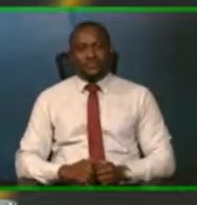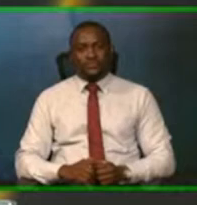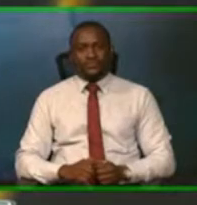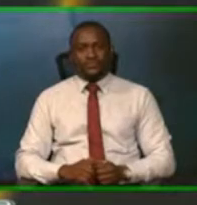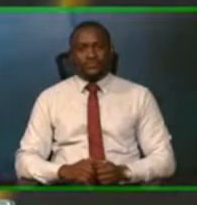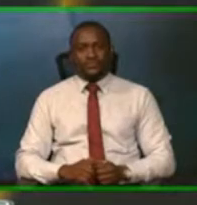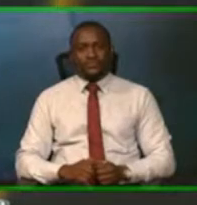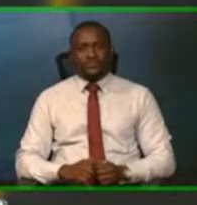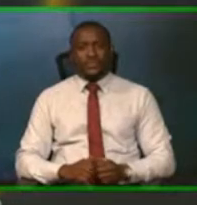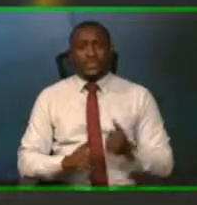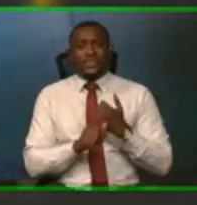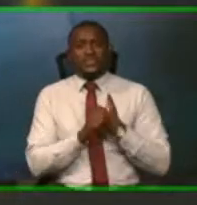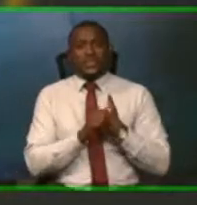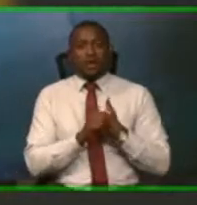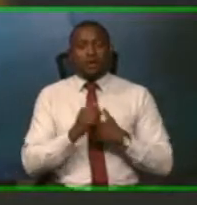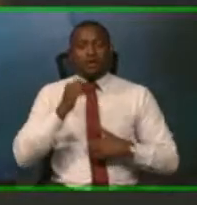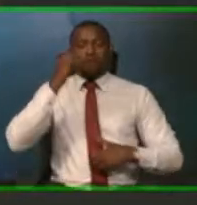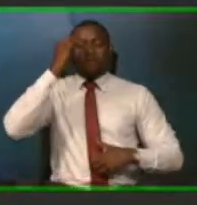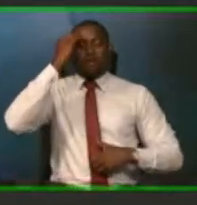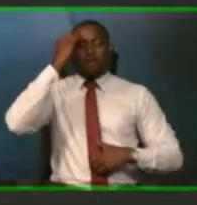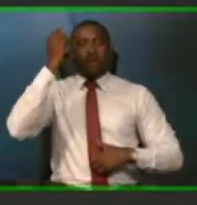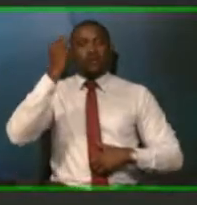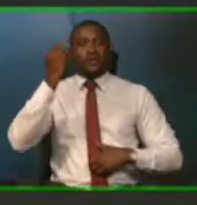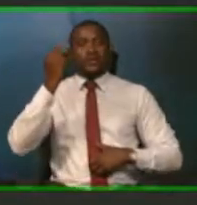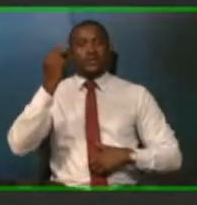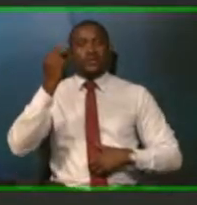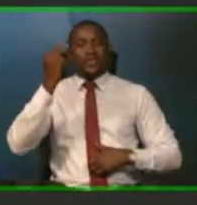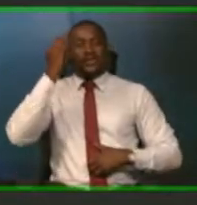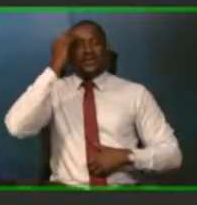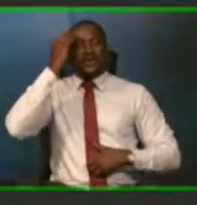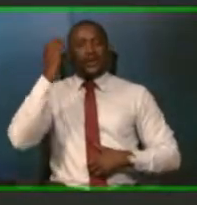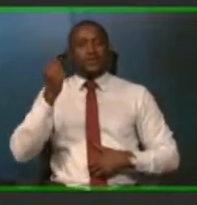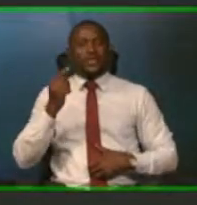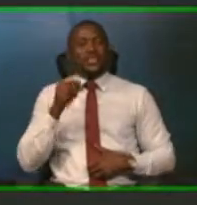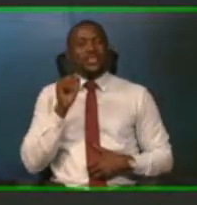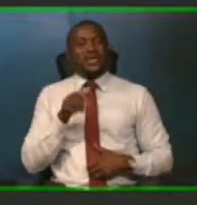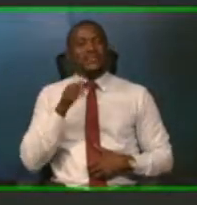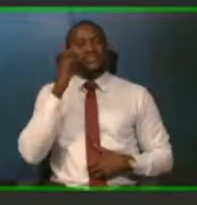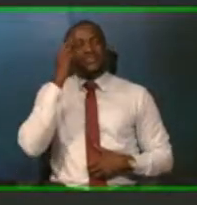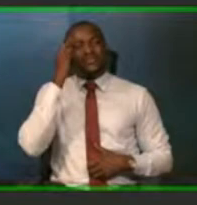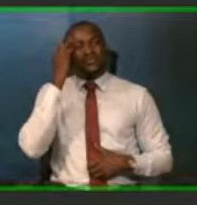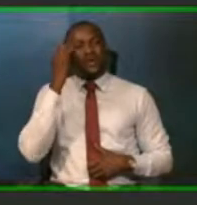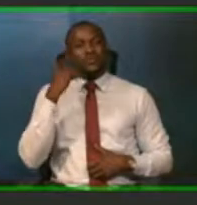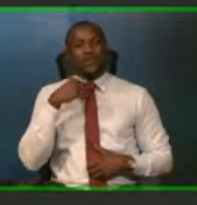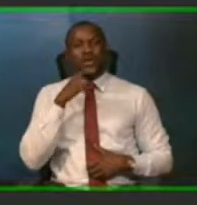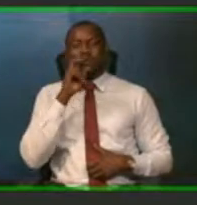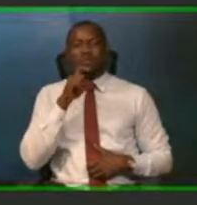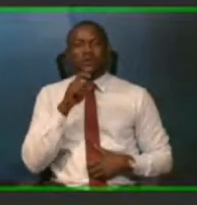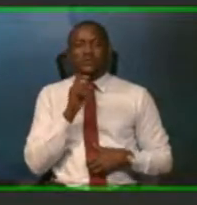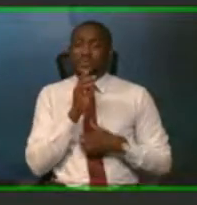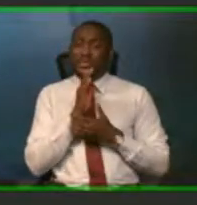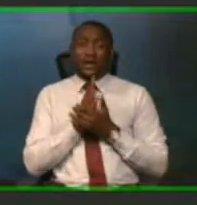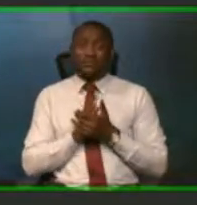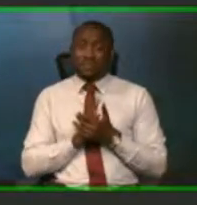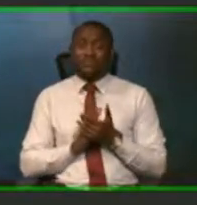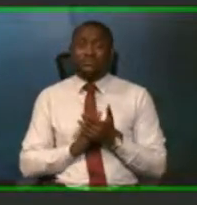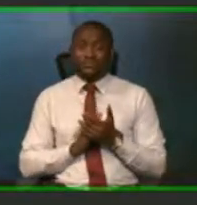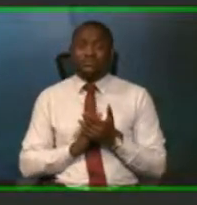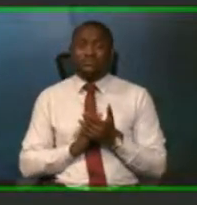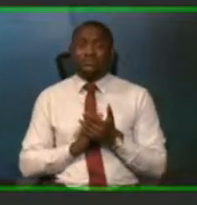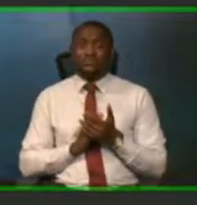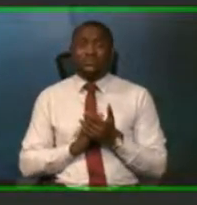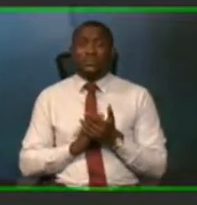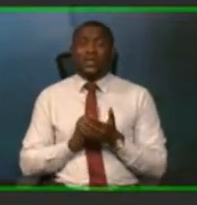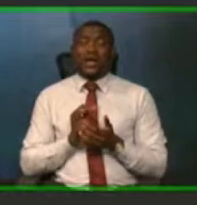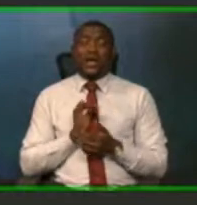The danger of knowing only. This is the reason why we must brace ourselves with humility. I have